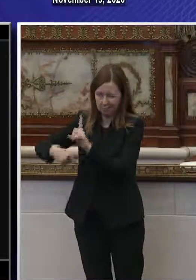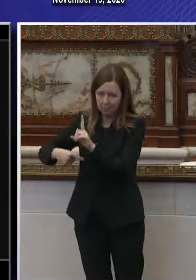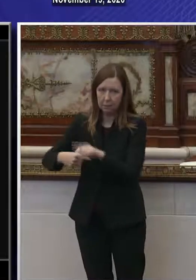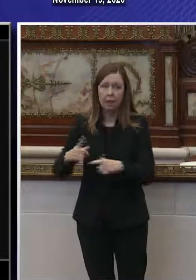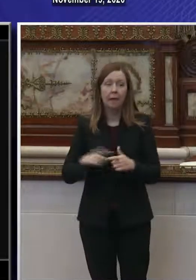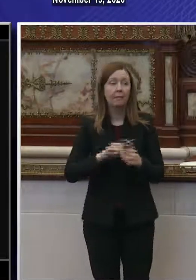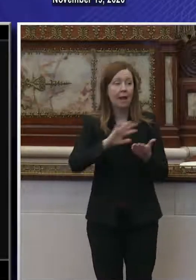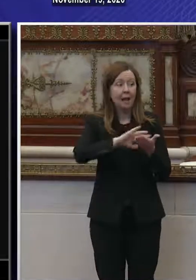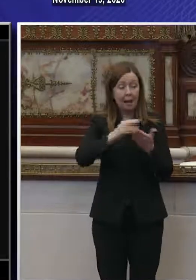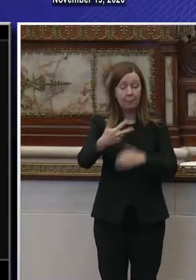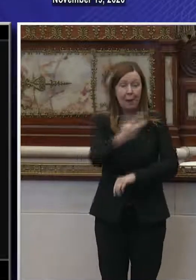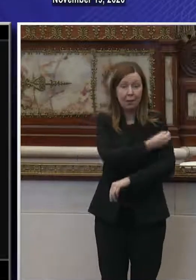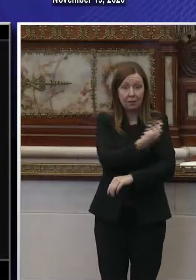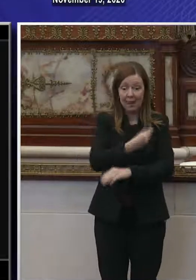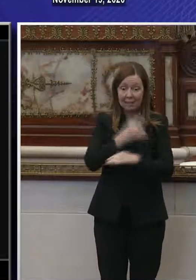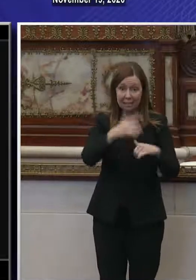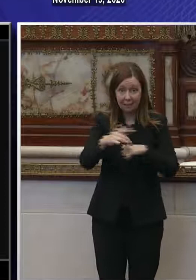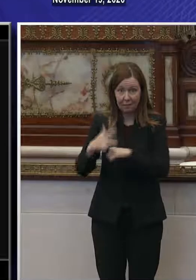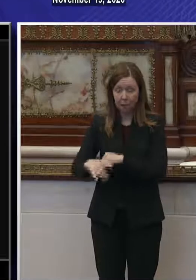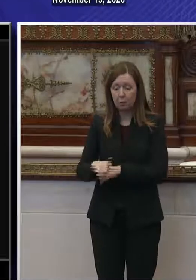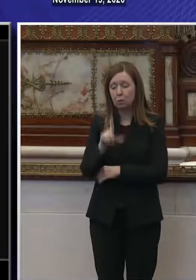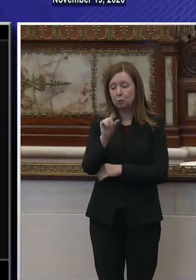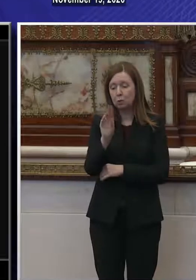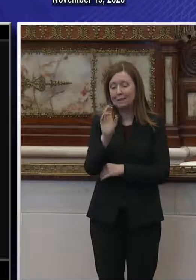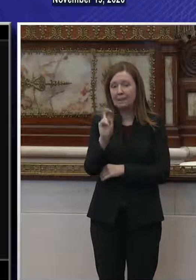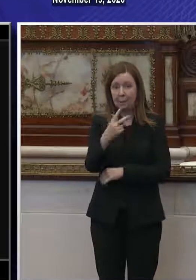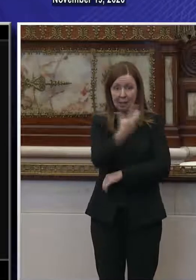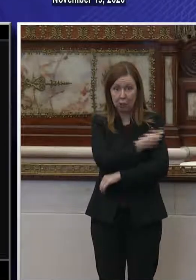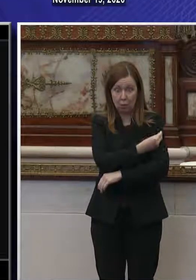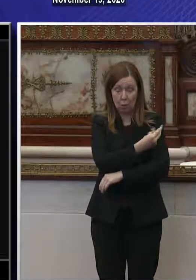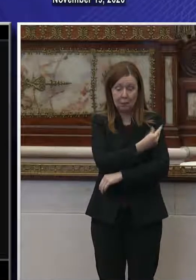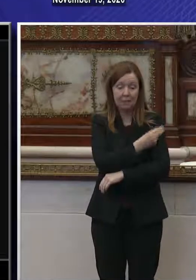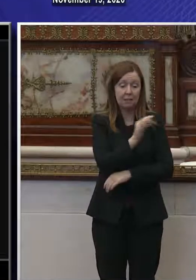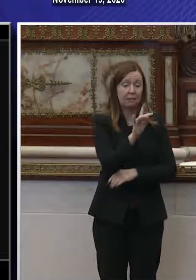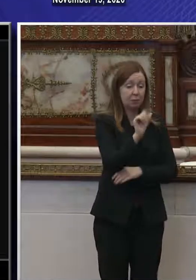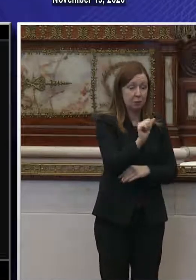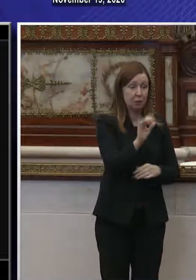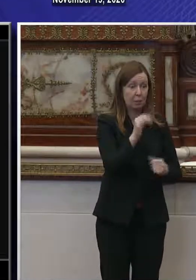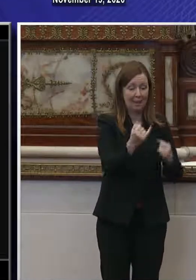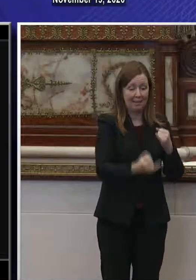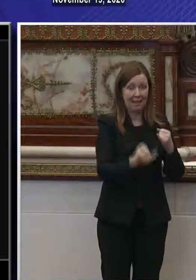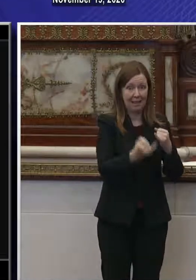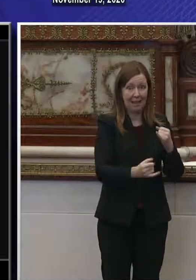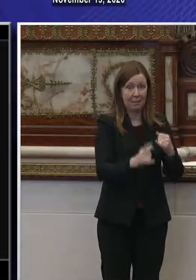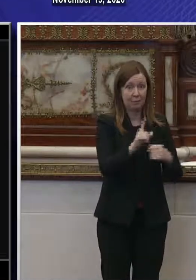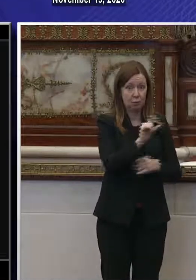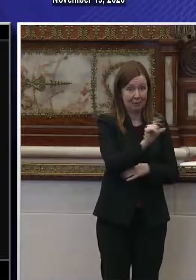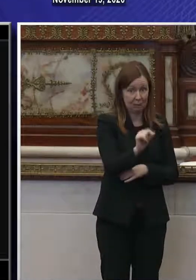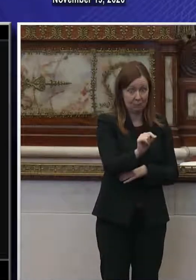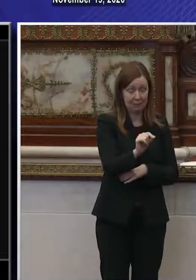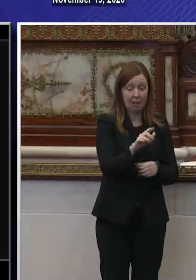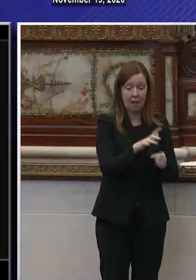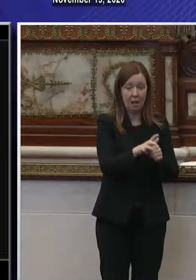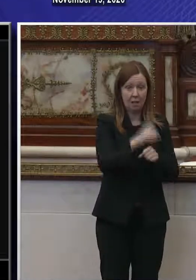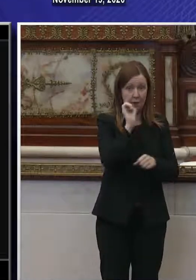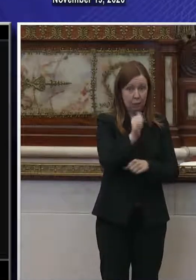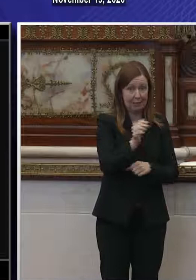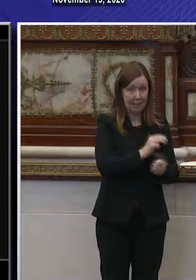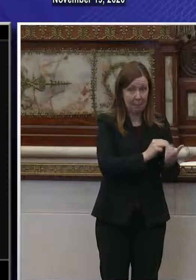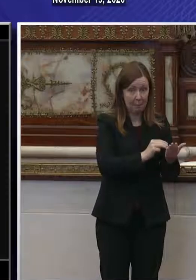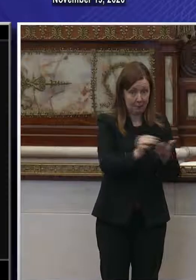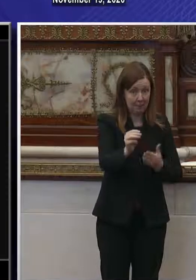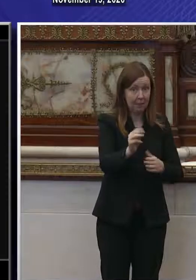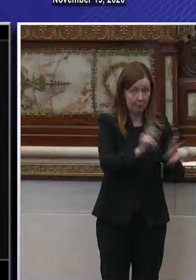of vaccine available, 20 million doses of Moderna by the end of 2020, enough for 10 million